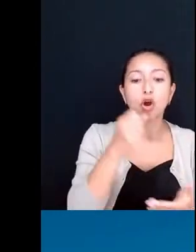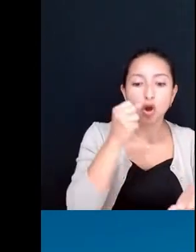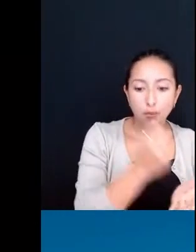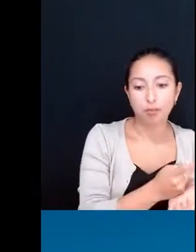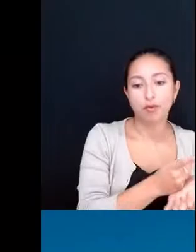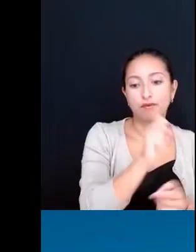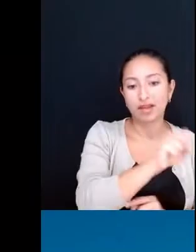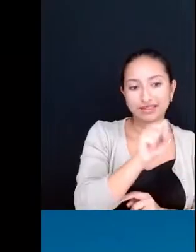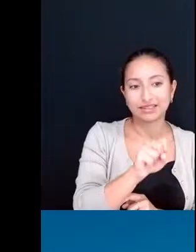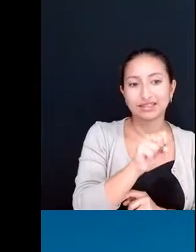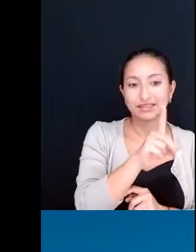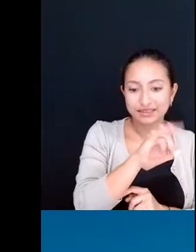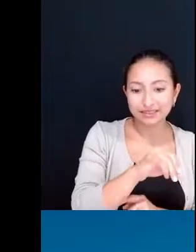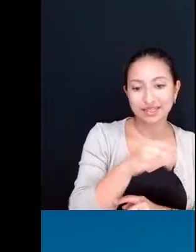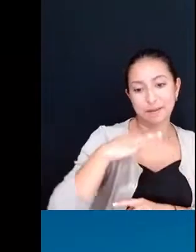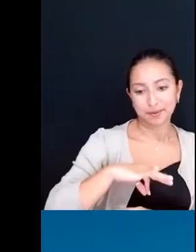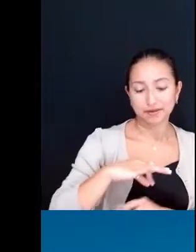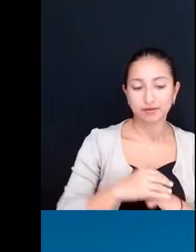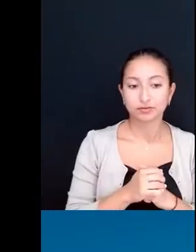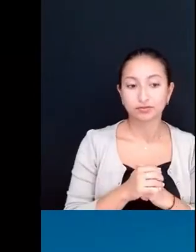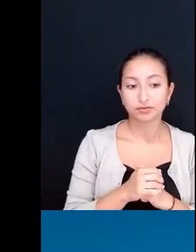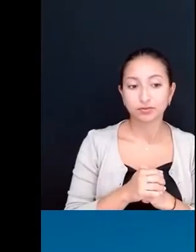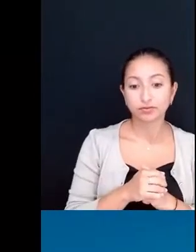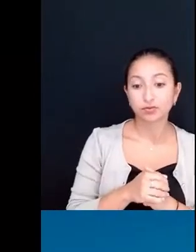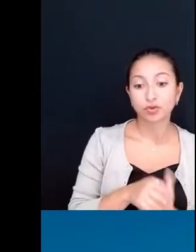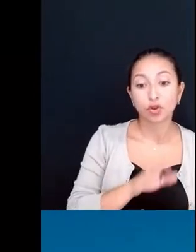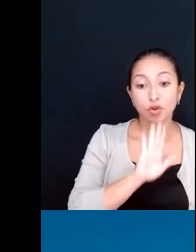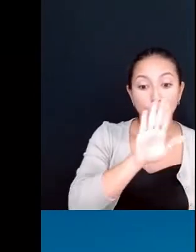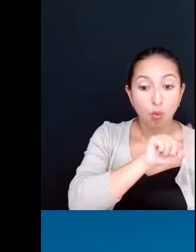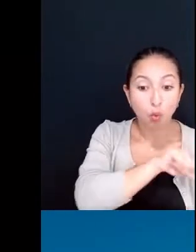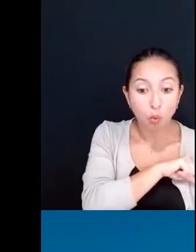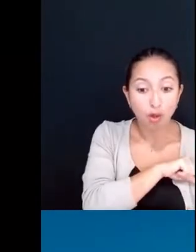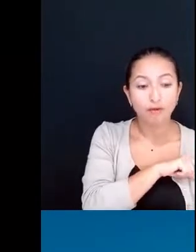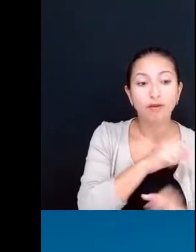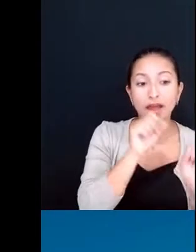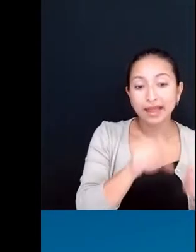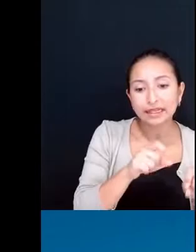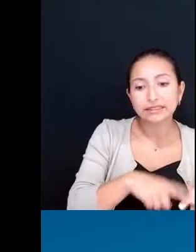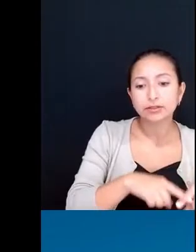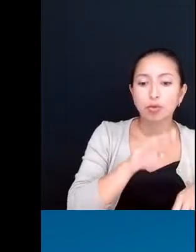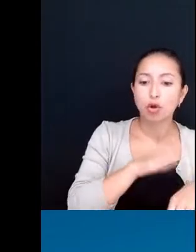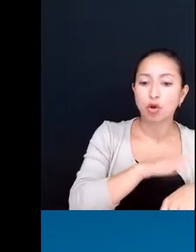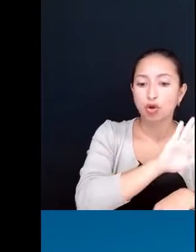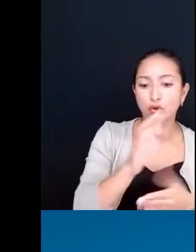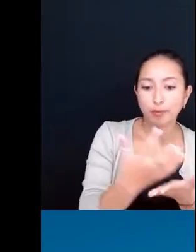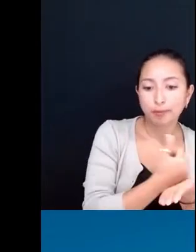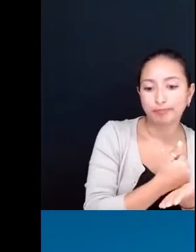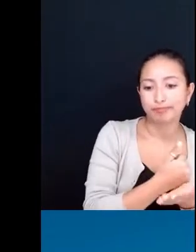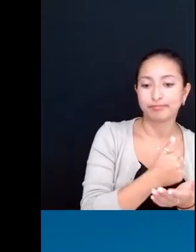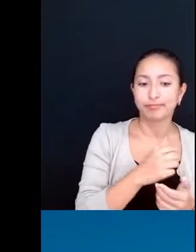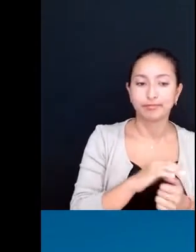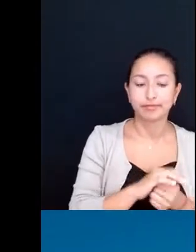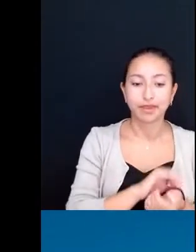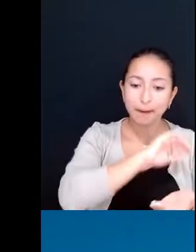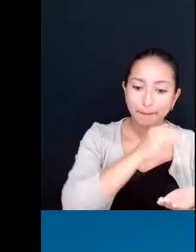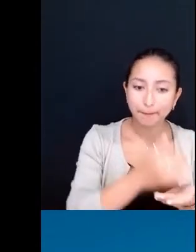dependents may also be eligible for benefits from your earnings record. SSI